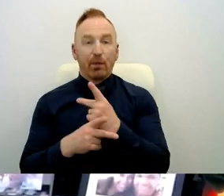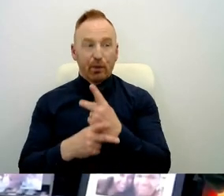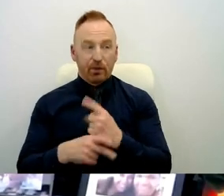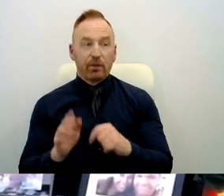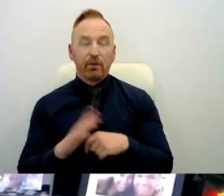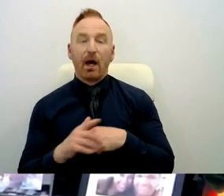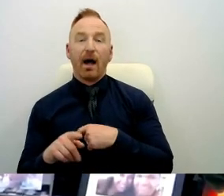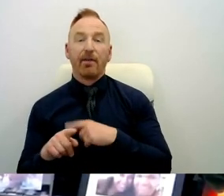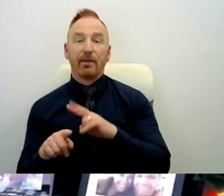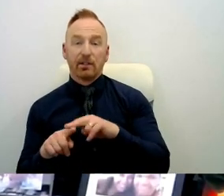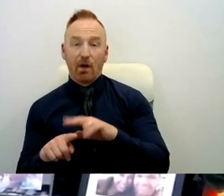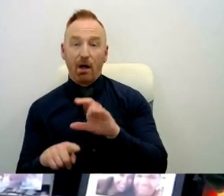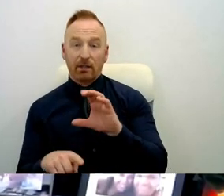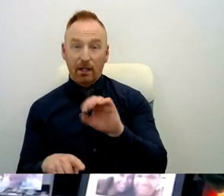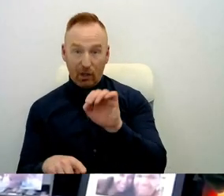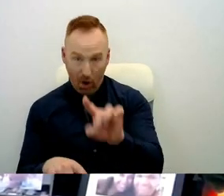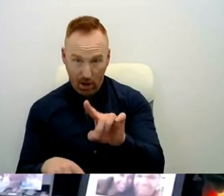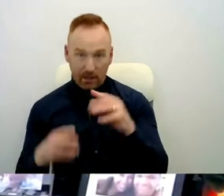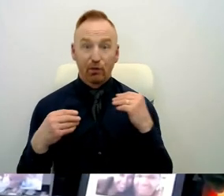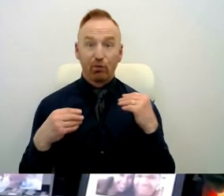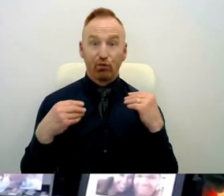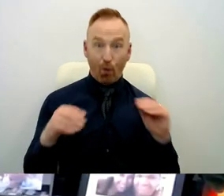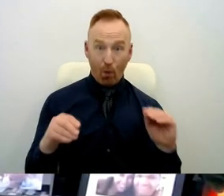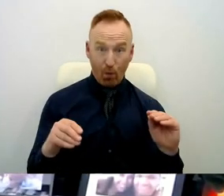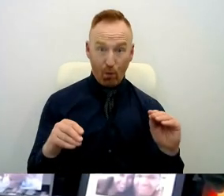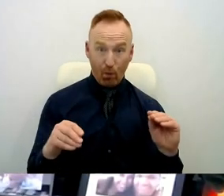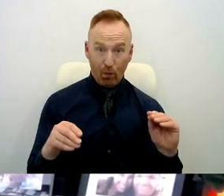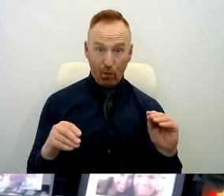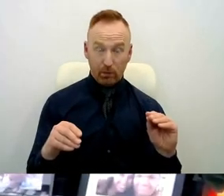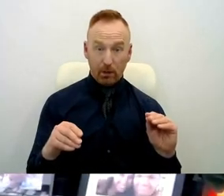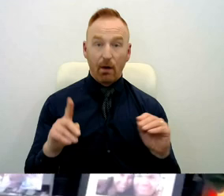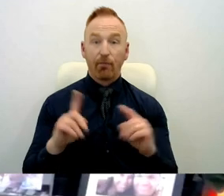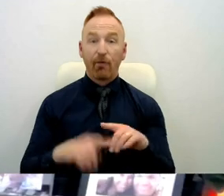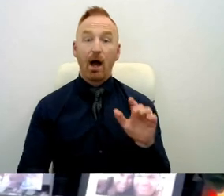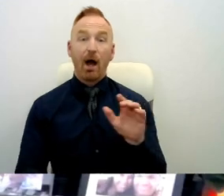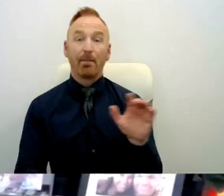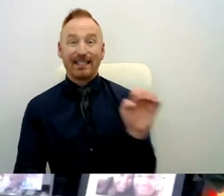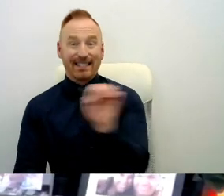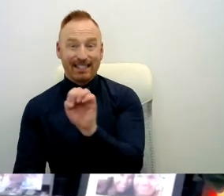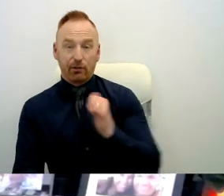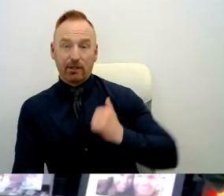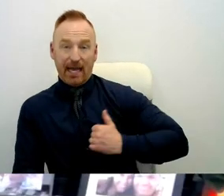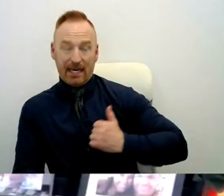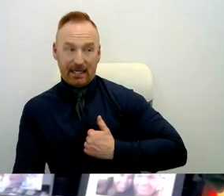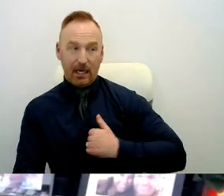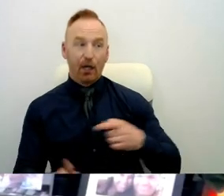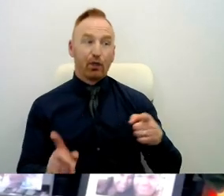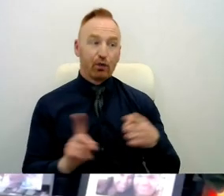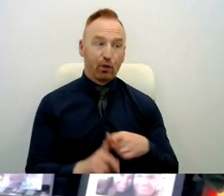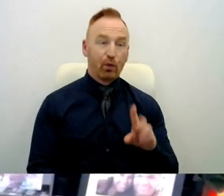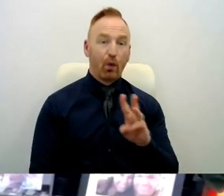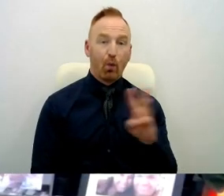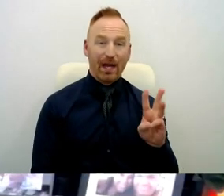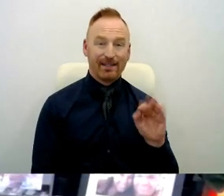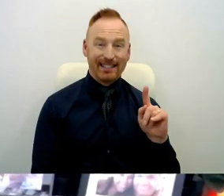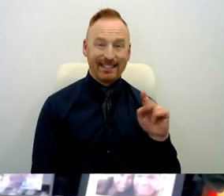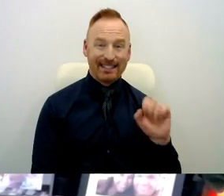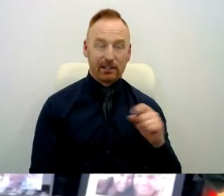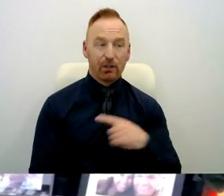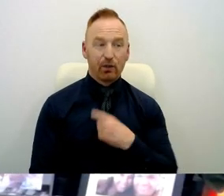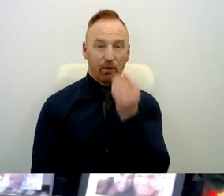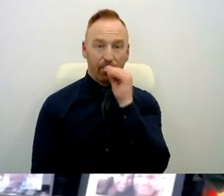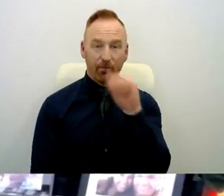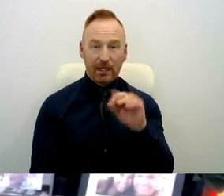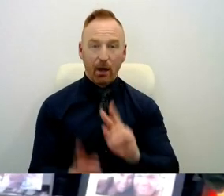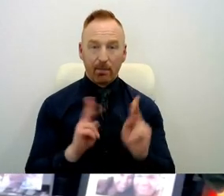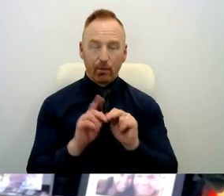Producers of salt cod sold salt cod from Atlantic Canada to slaveholders in the West Indies to feed enslaved peoples who were working